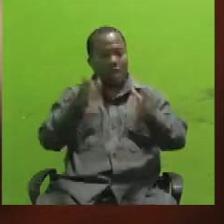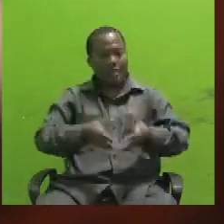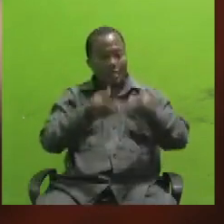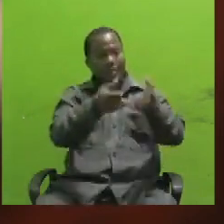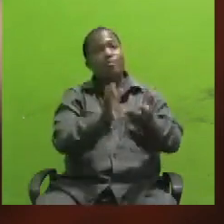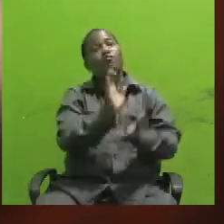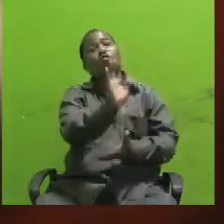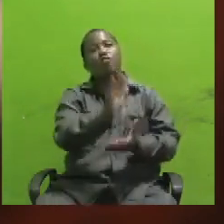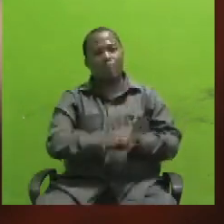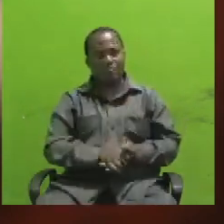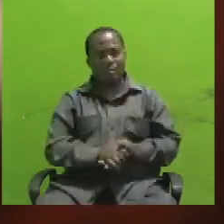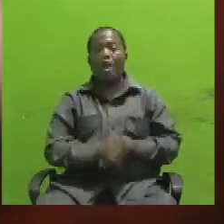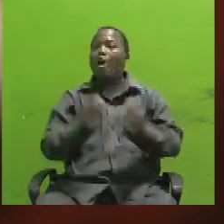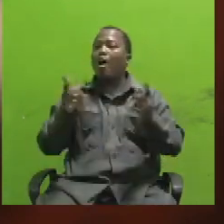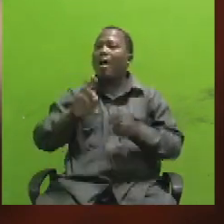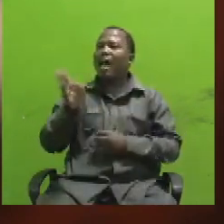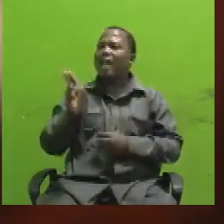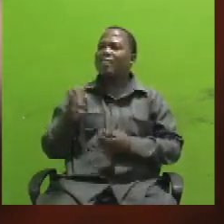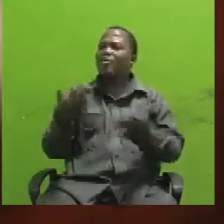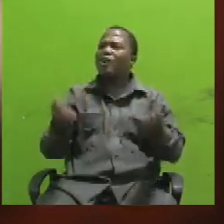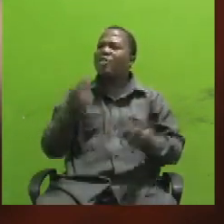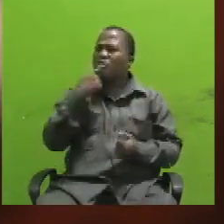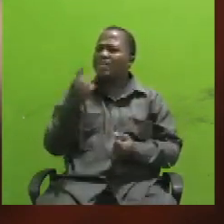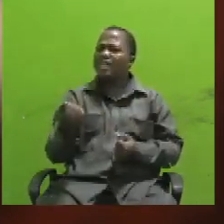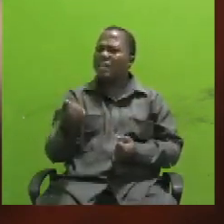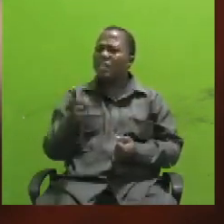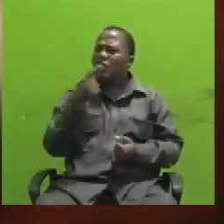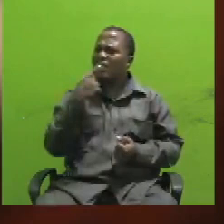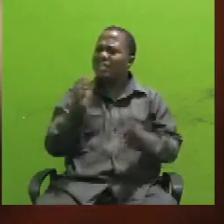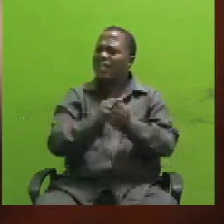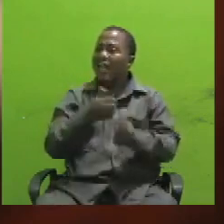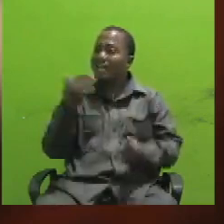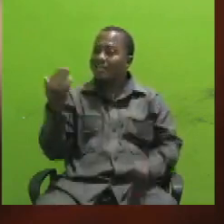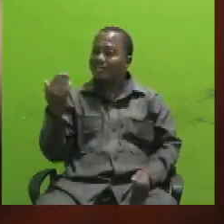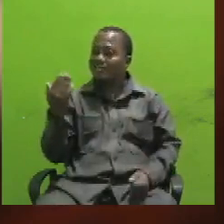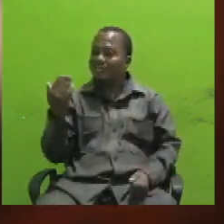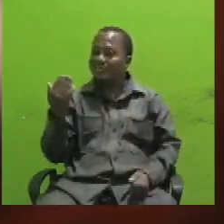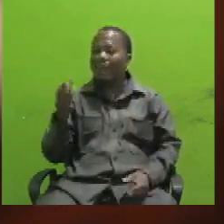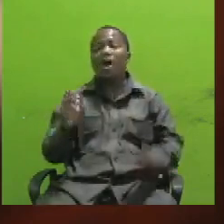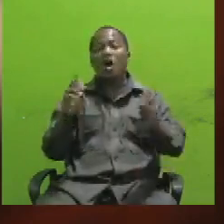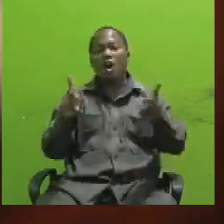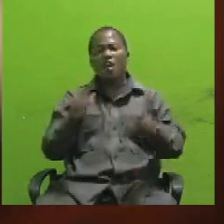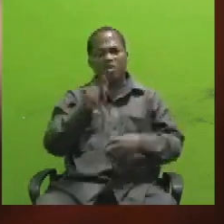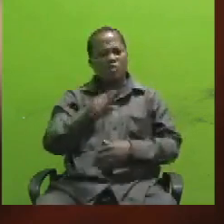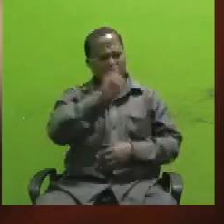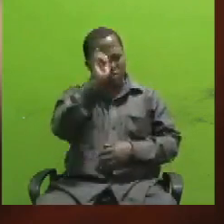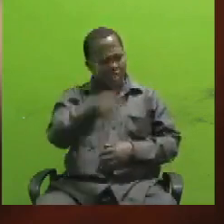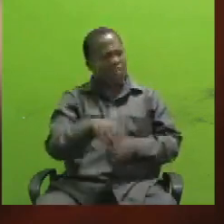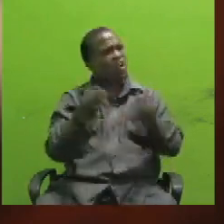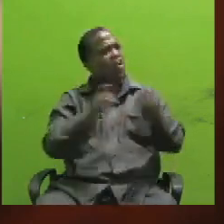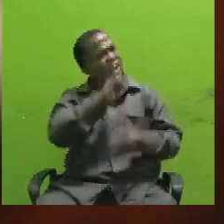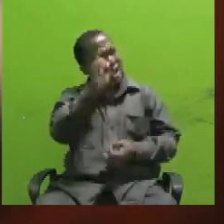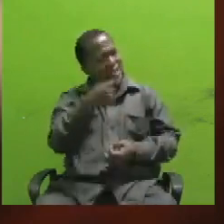you. Yes, Halil. What do you want to say? Do you want to say anything? Oh, you want to ask. Yes,